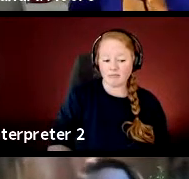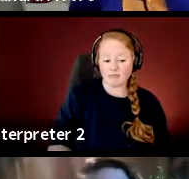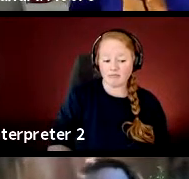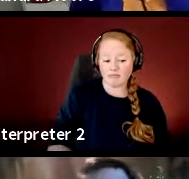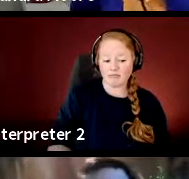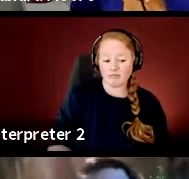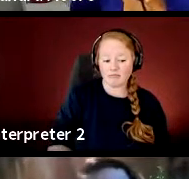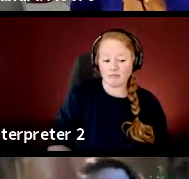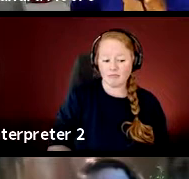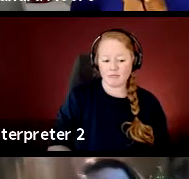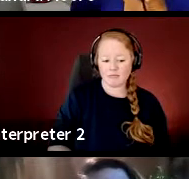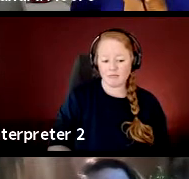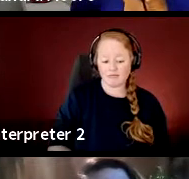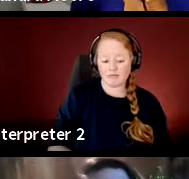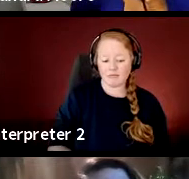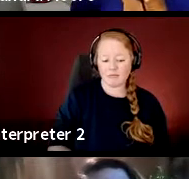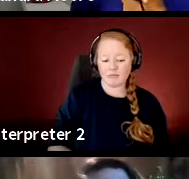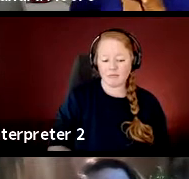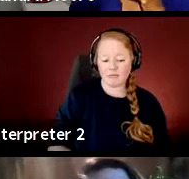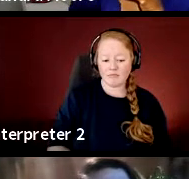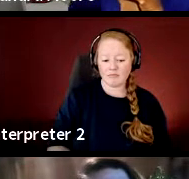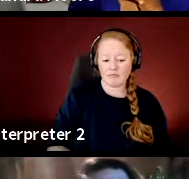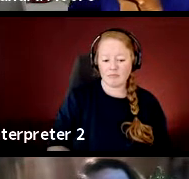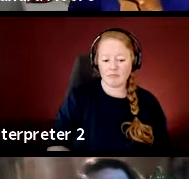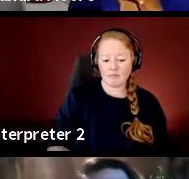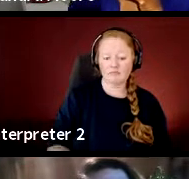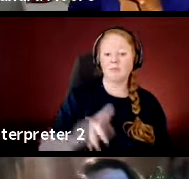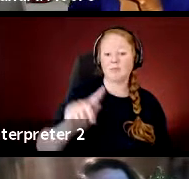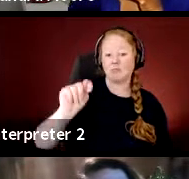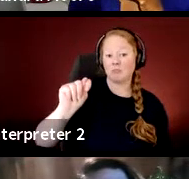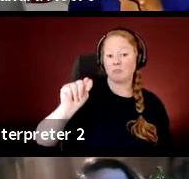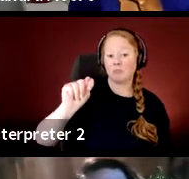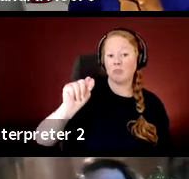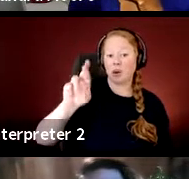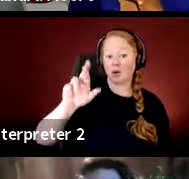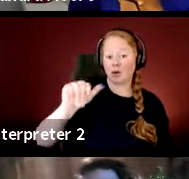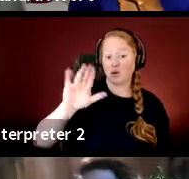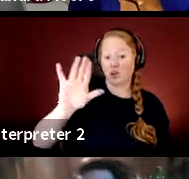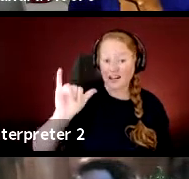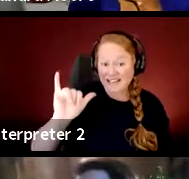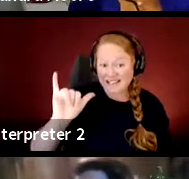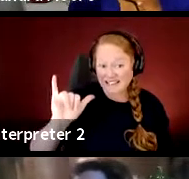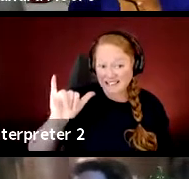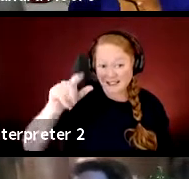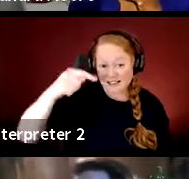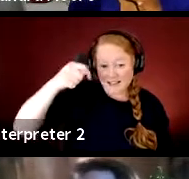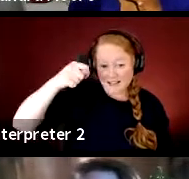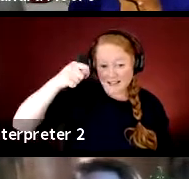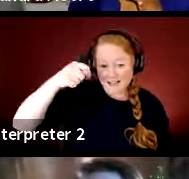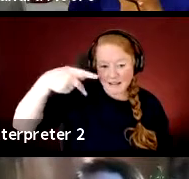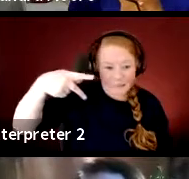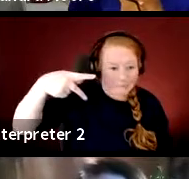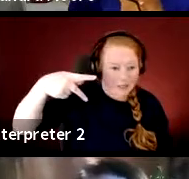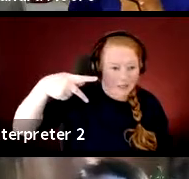Tracy TP It's how they're